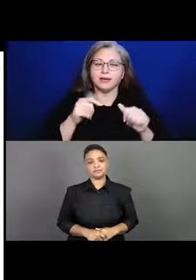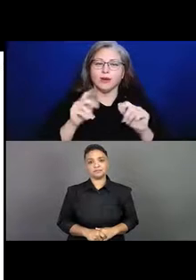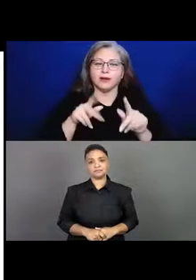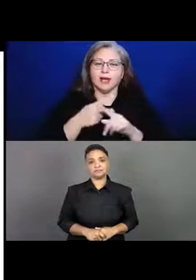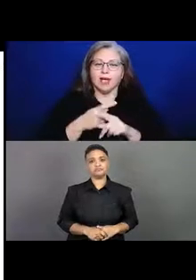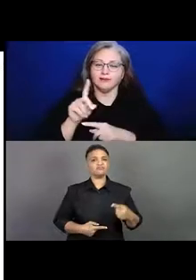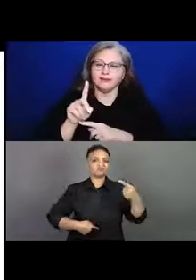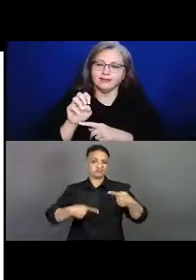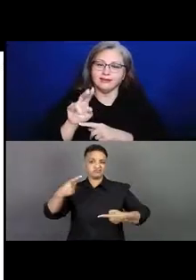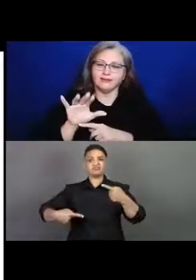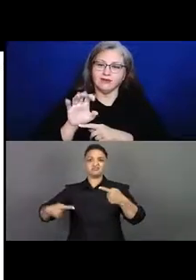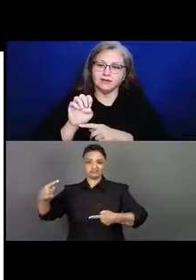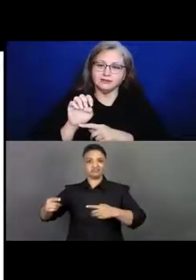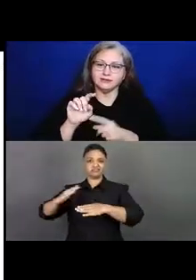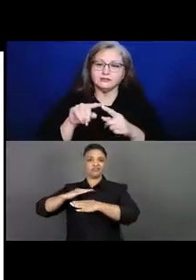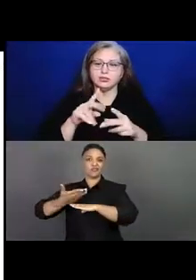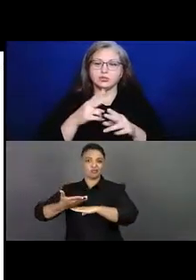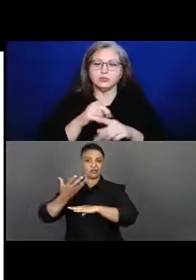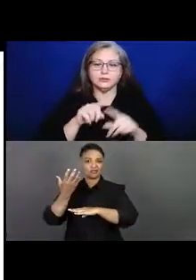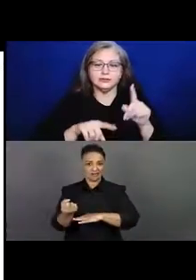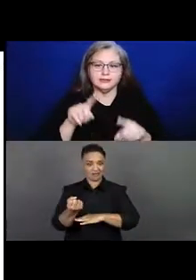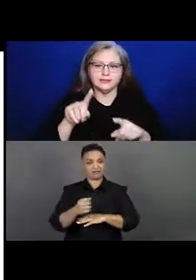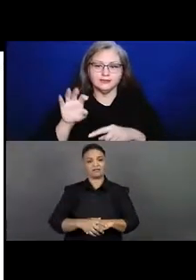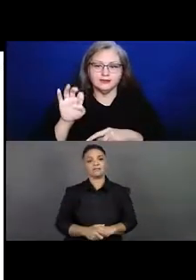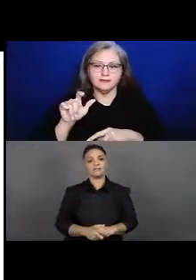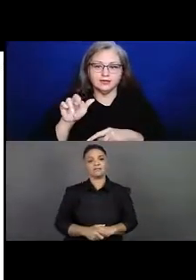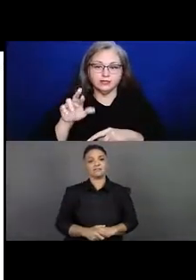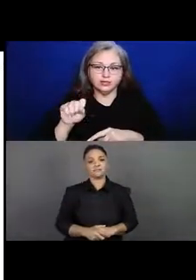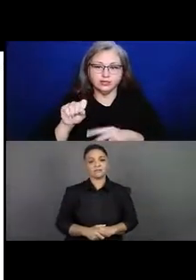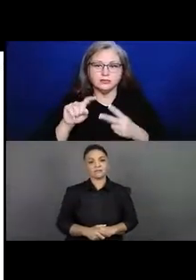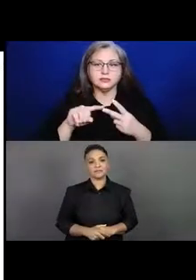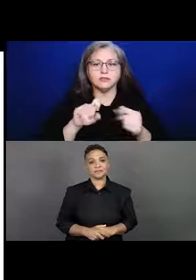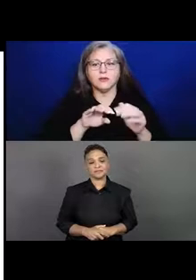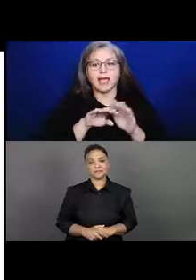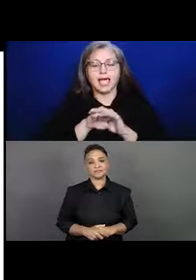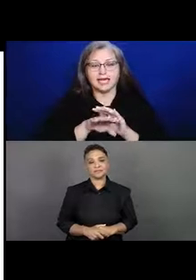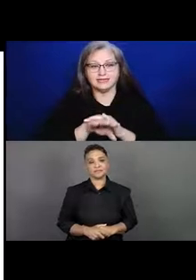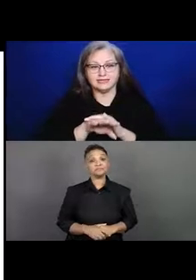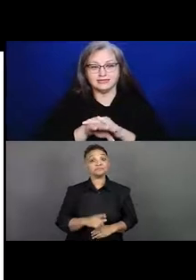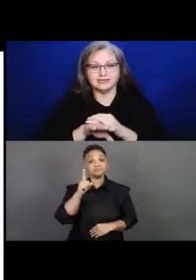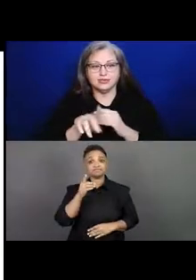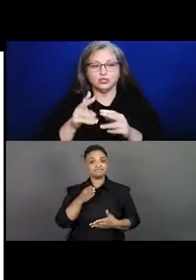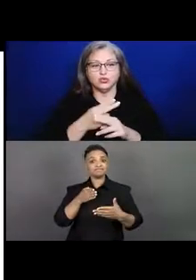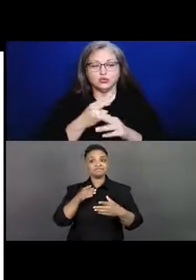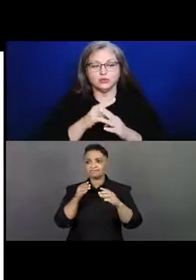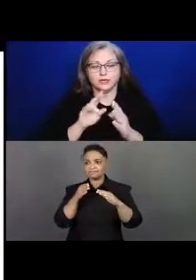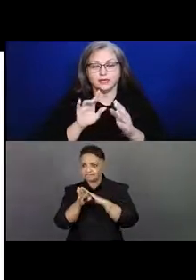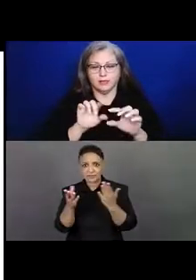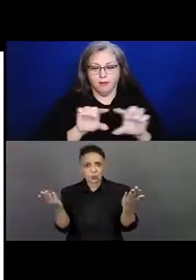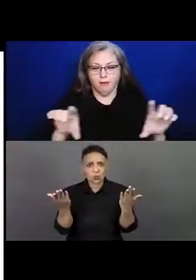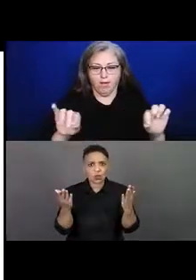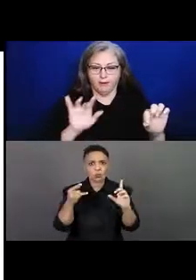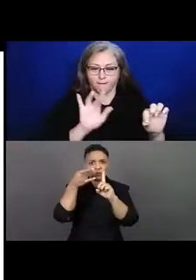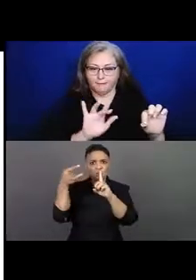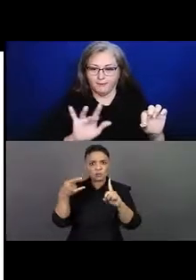device. You can use different features, and also you can access those features using the buttons on the bottom of your